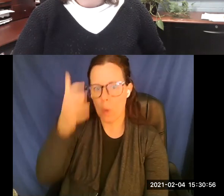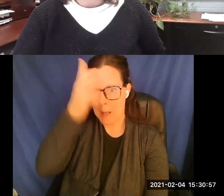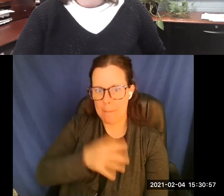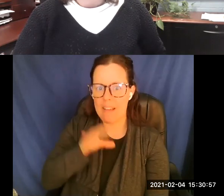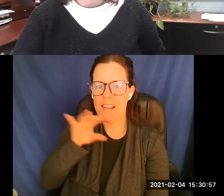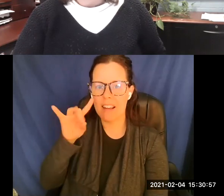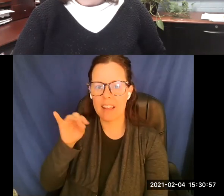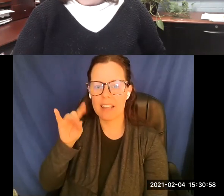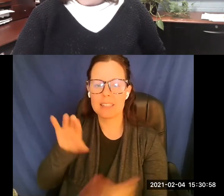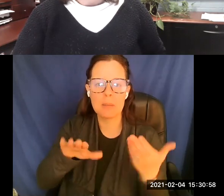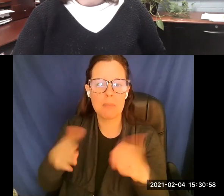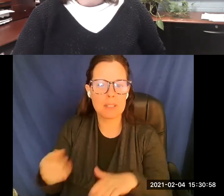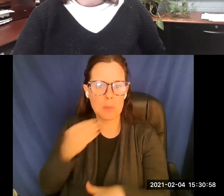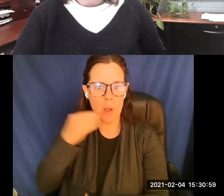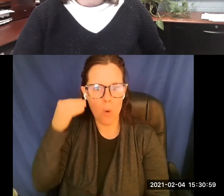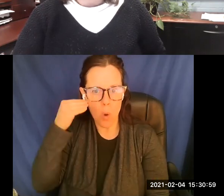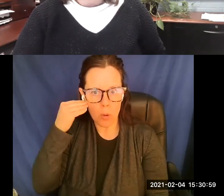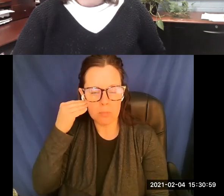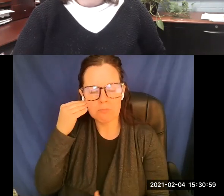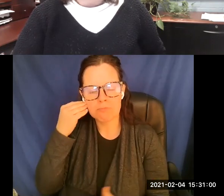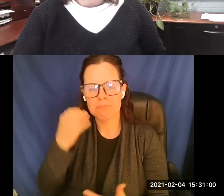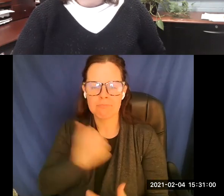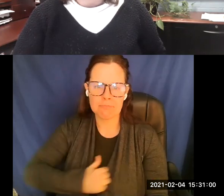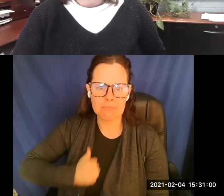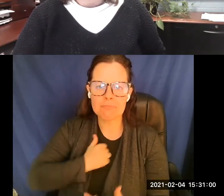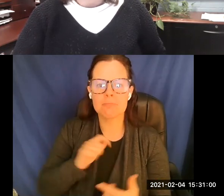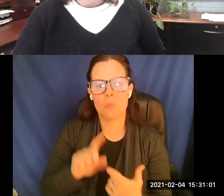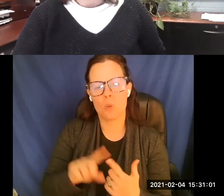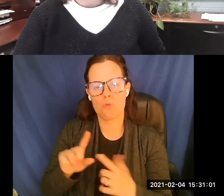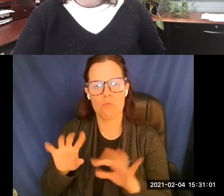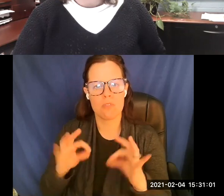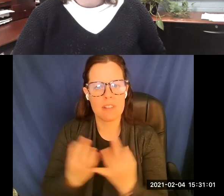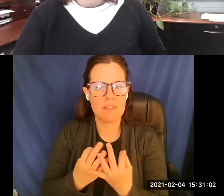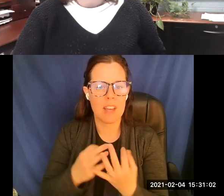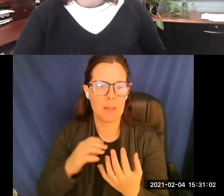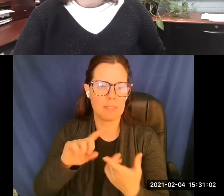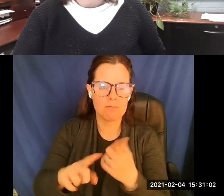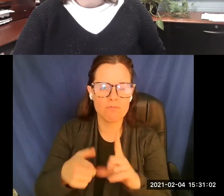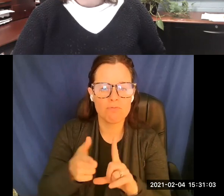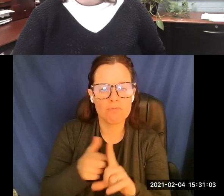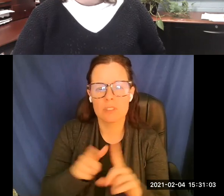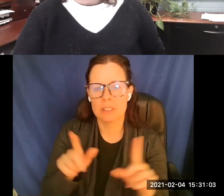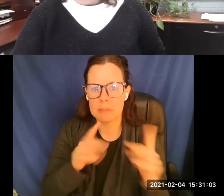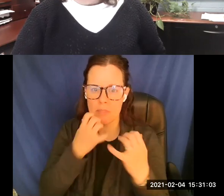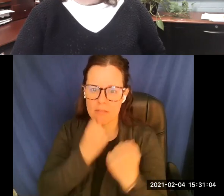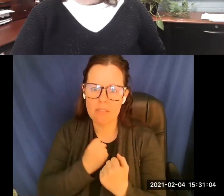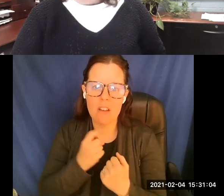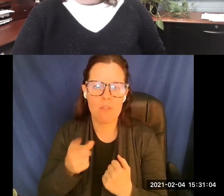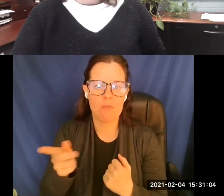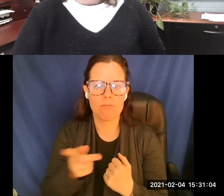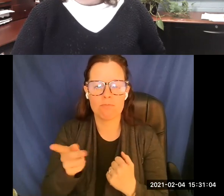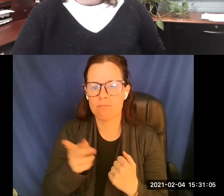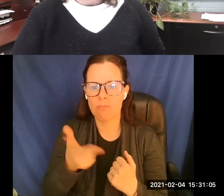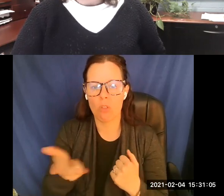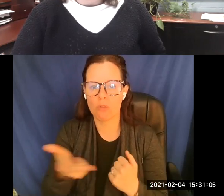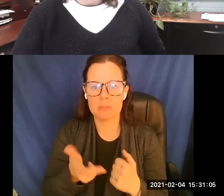passed away at home. And our condolences go out to the family and loved ones of these individuals. We